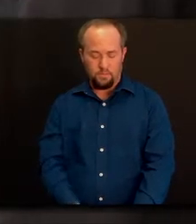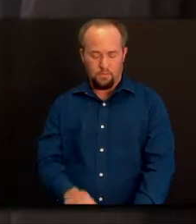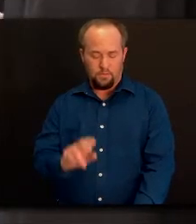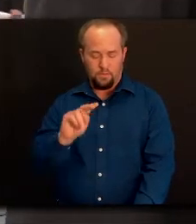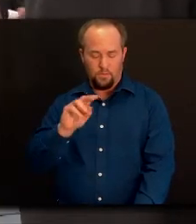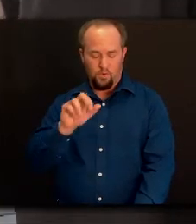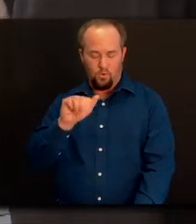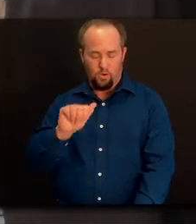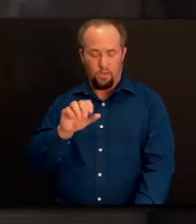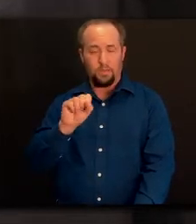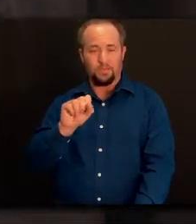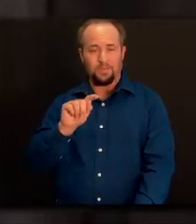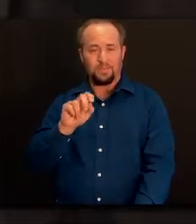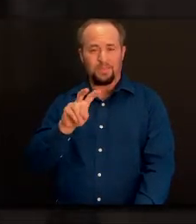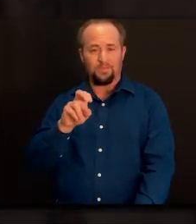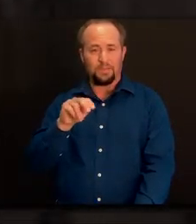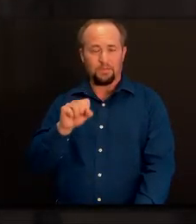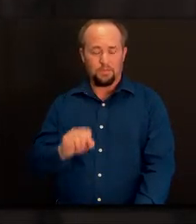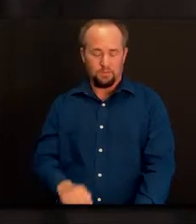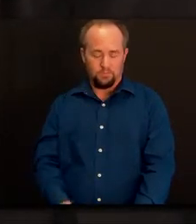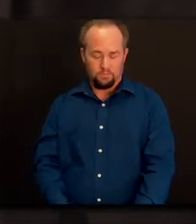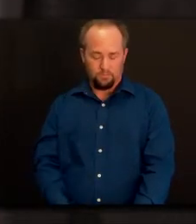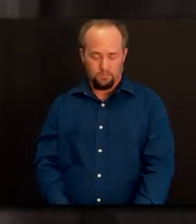Nora Bryn Stevens.